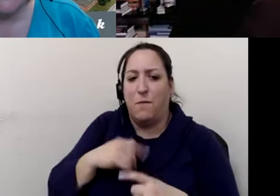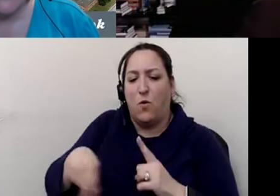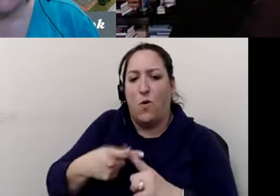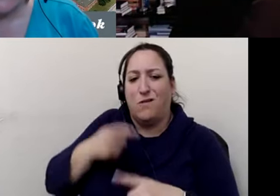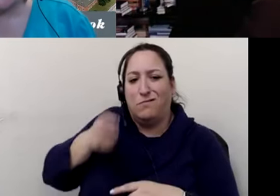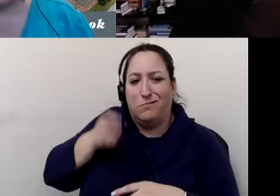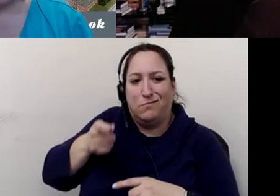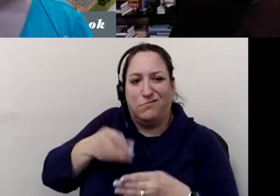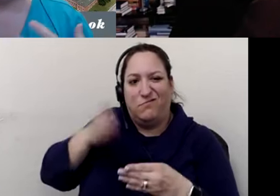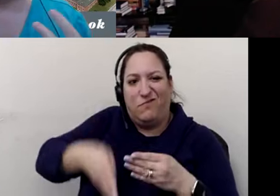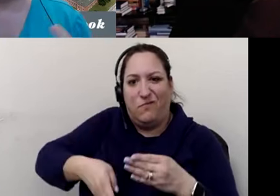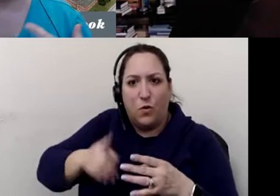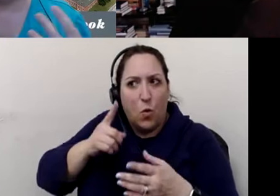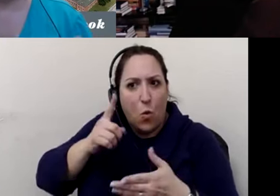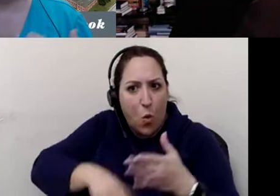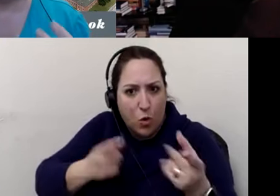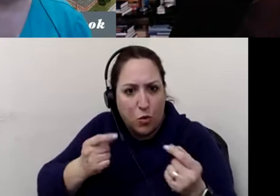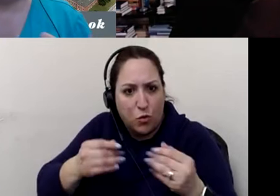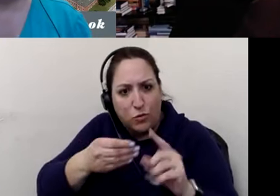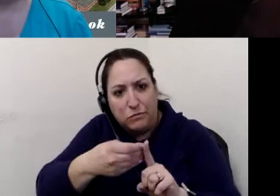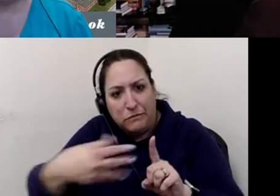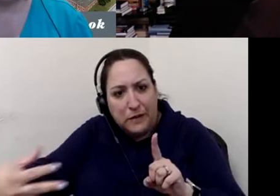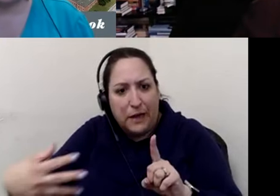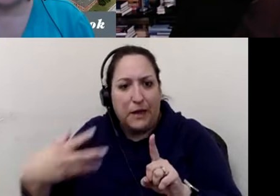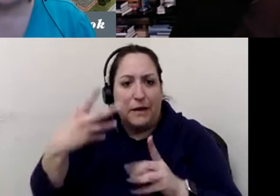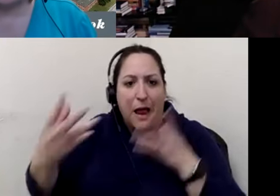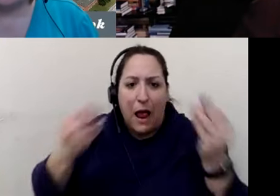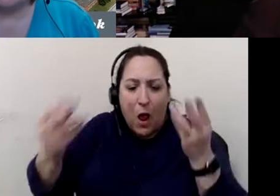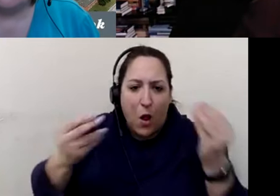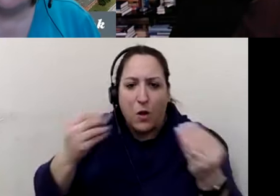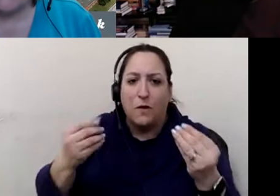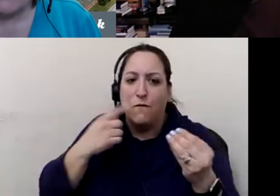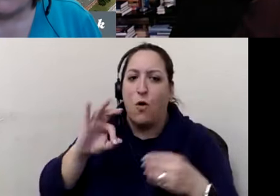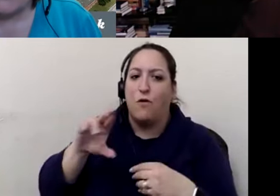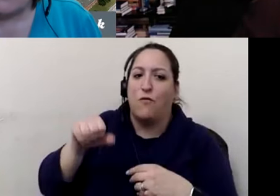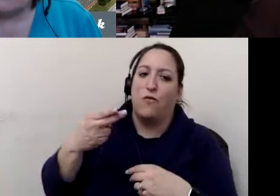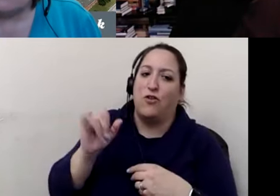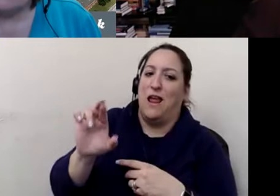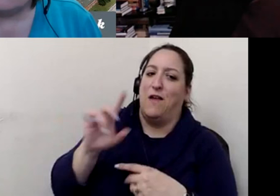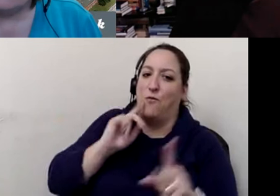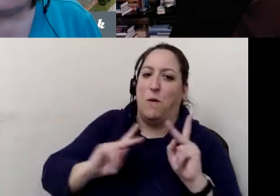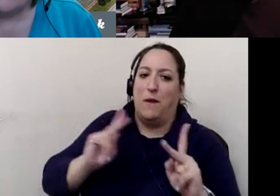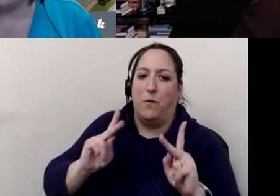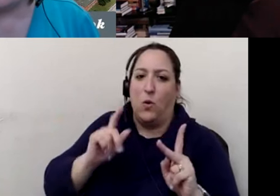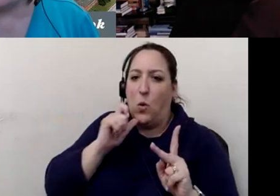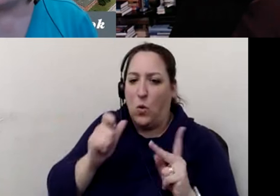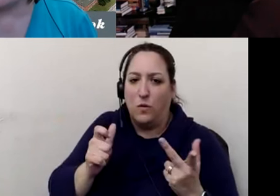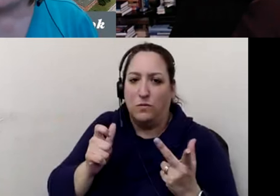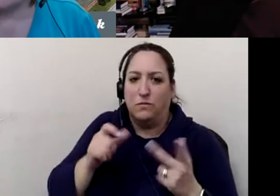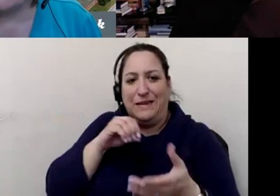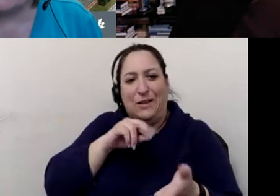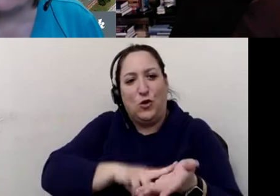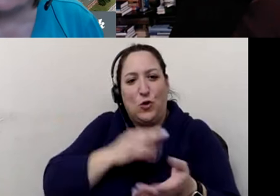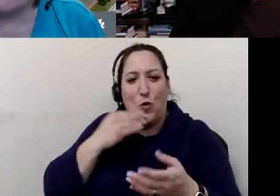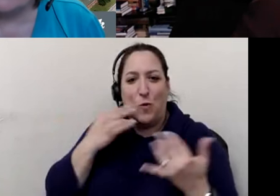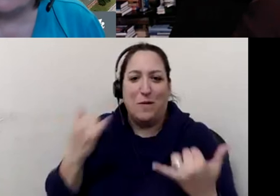ends, and what can be done to extend outings and opportunities for fresh air for people who are in nursing homes now,